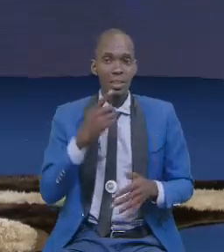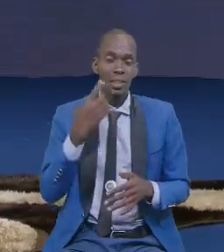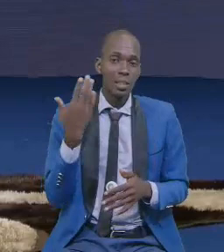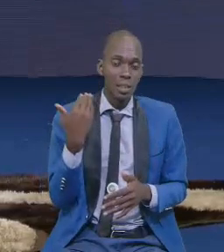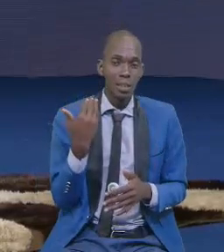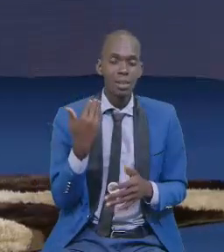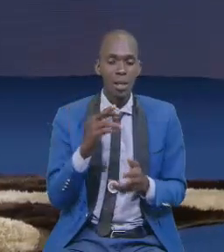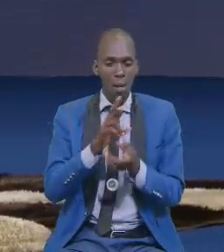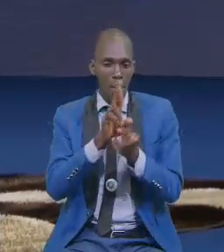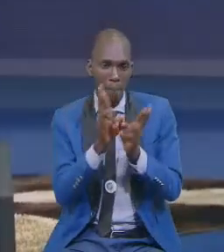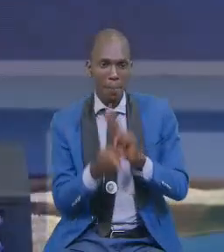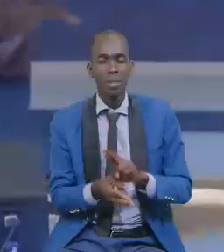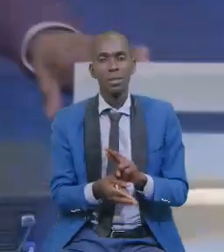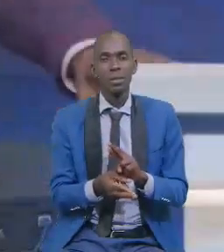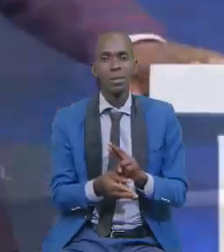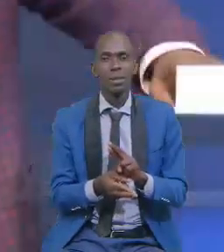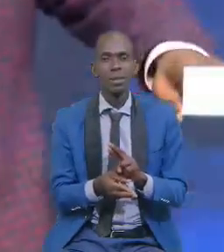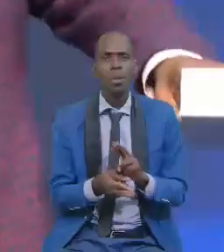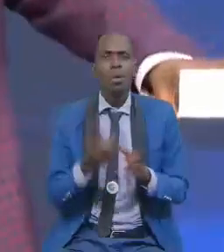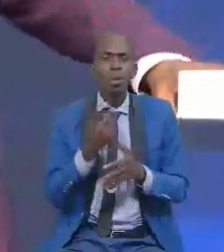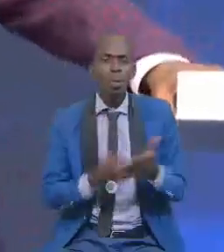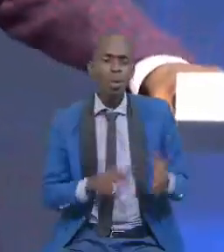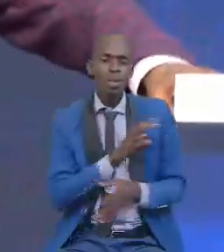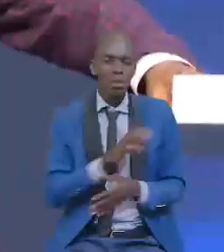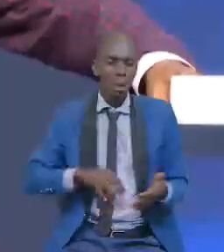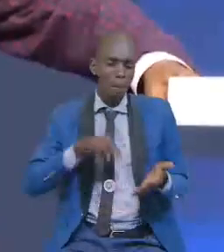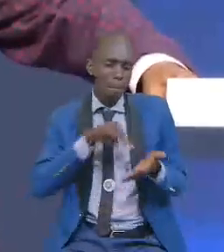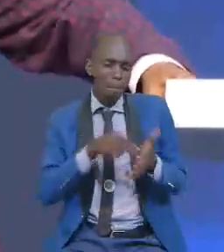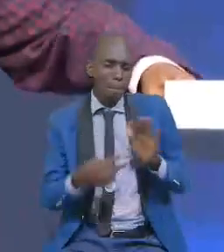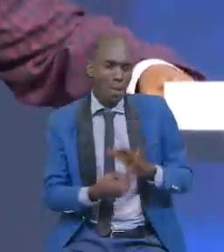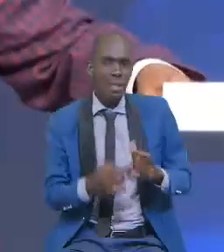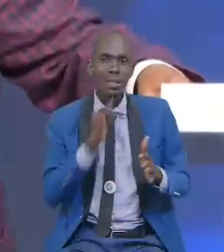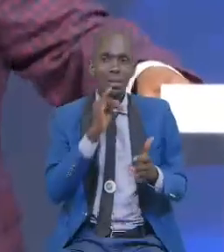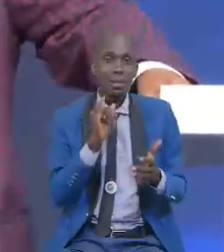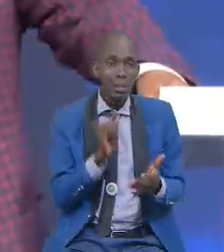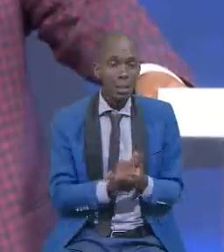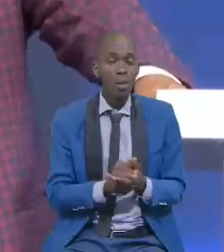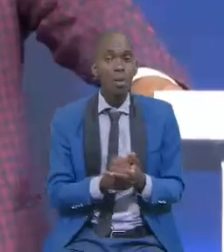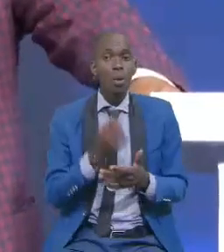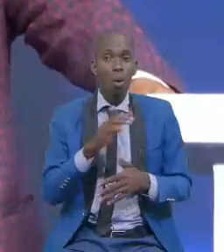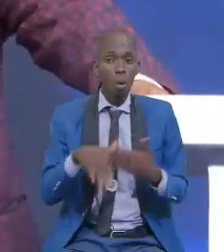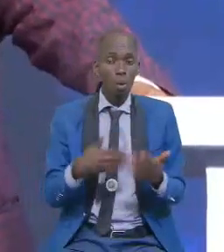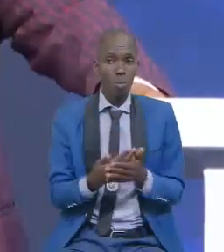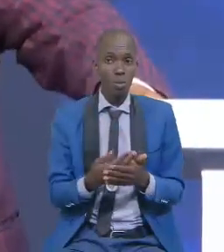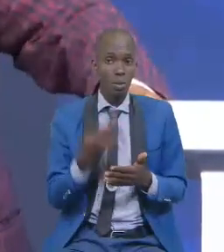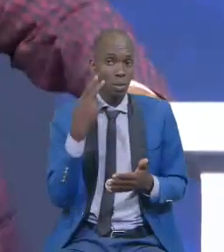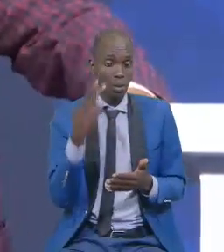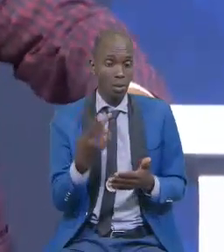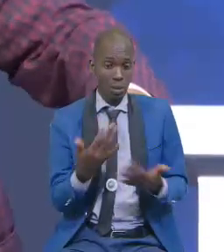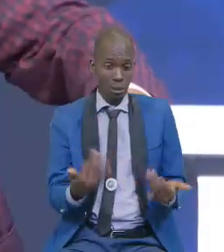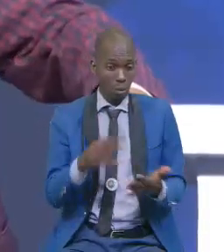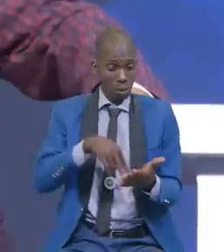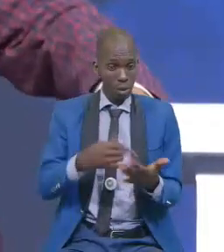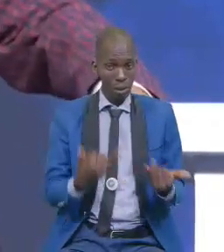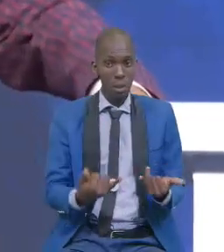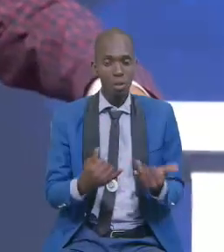repent, what he meant is, all that I'm reading about now, they symbolize those